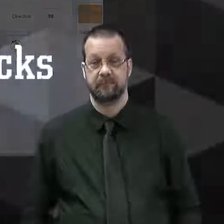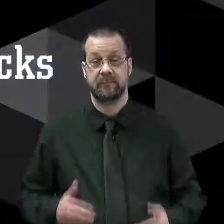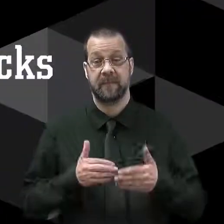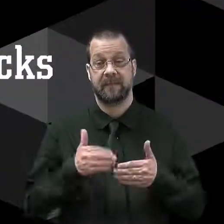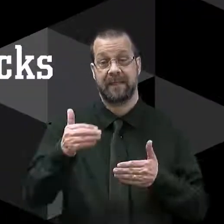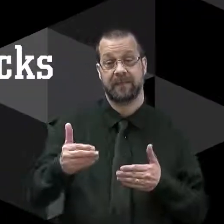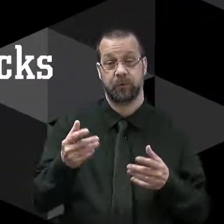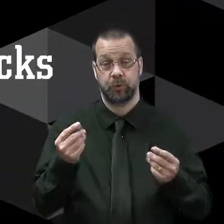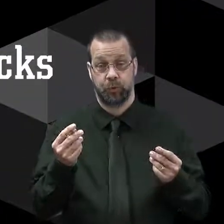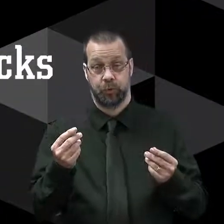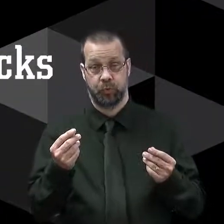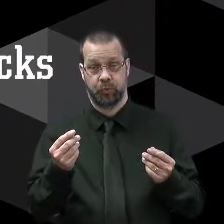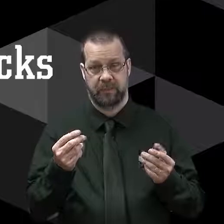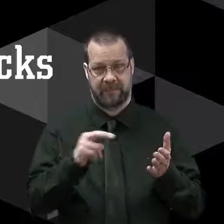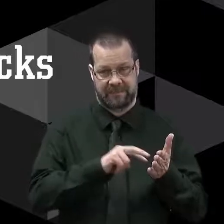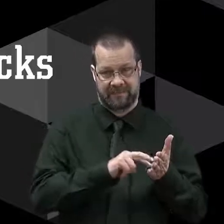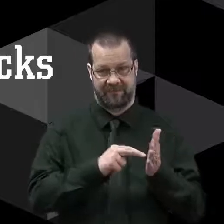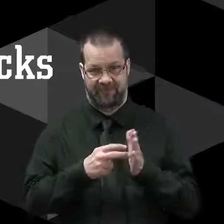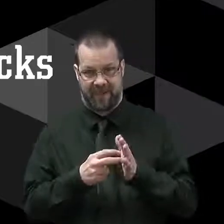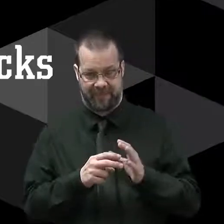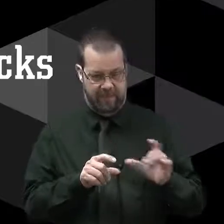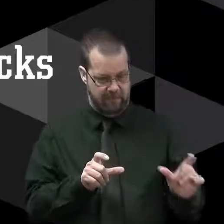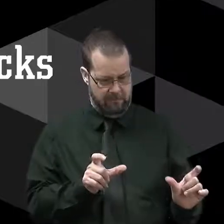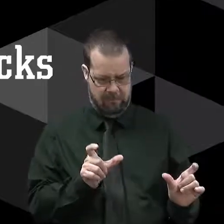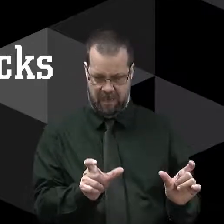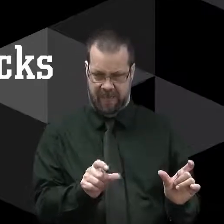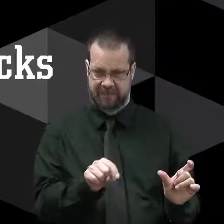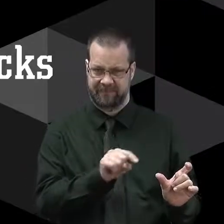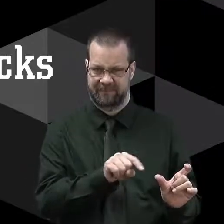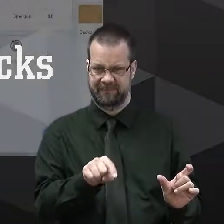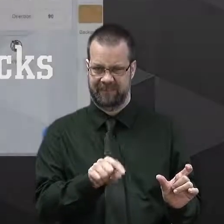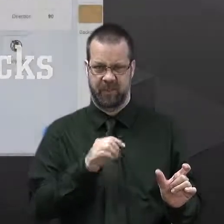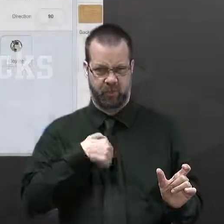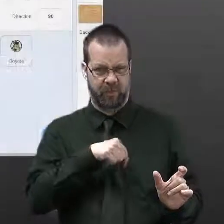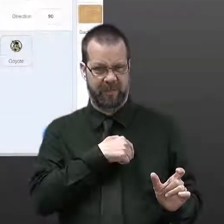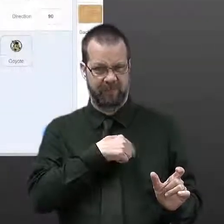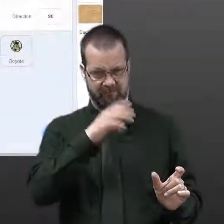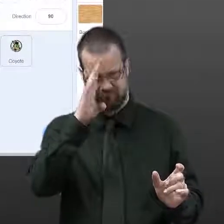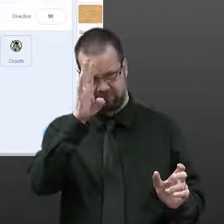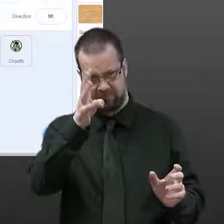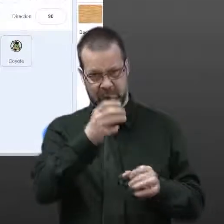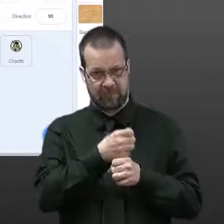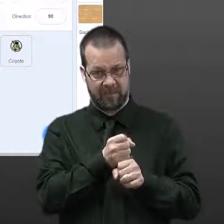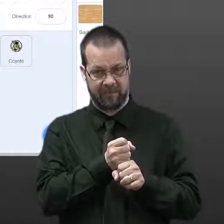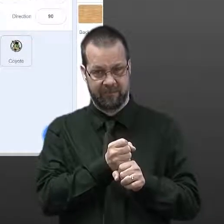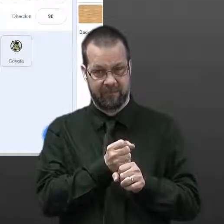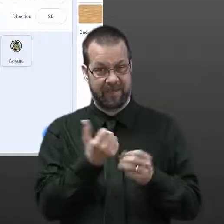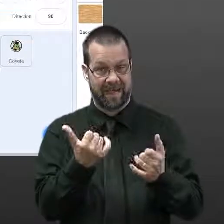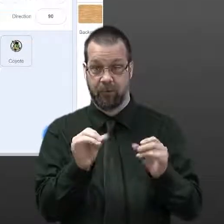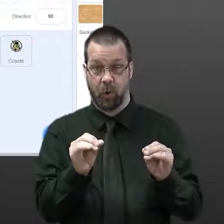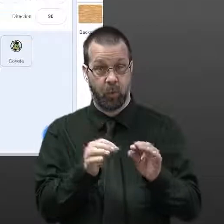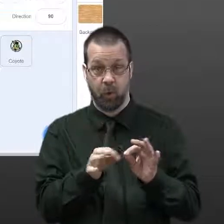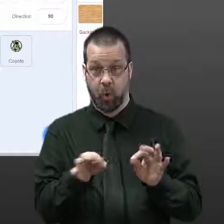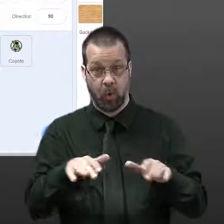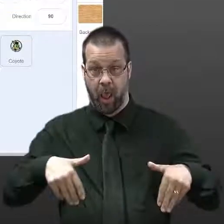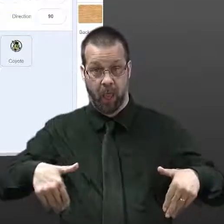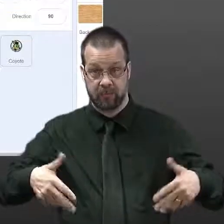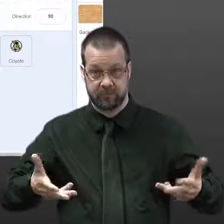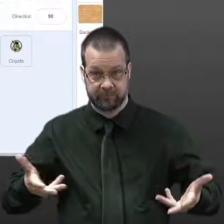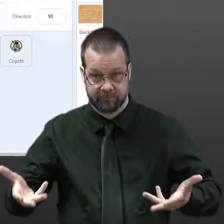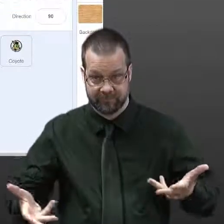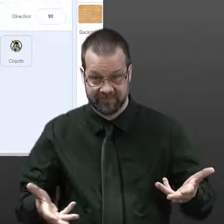going to do is we are going to define these new blocks that we made, because they don't have any code behind them yet.